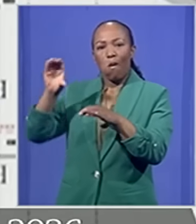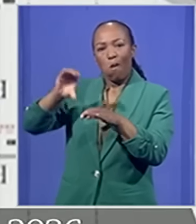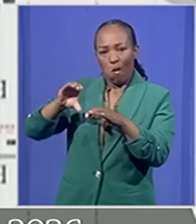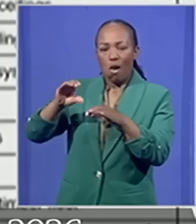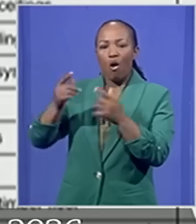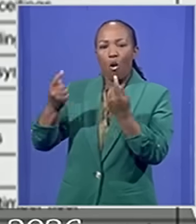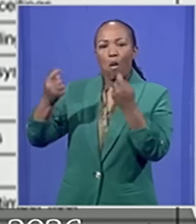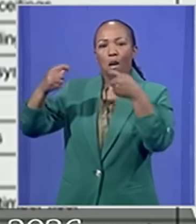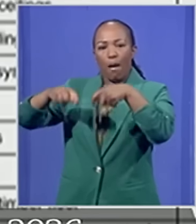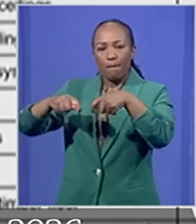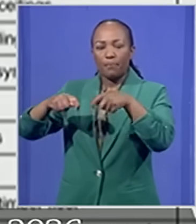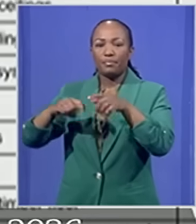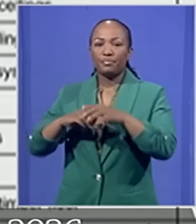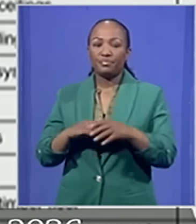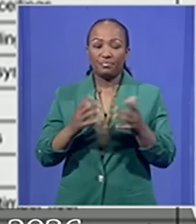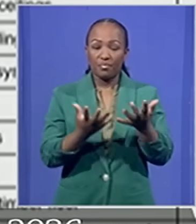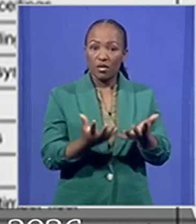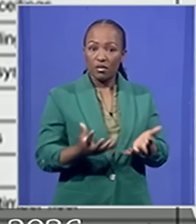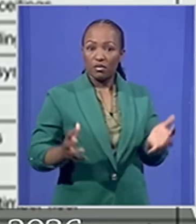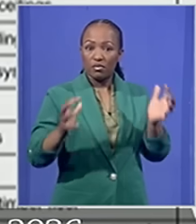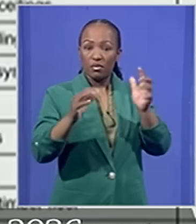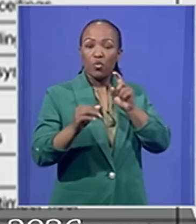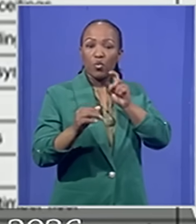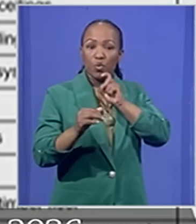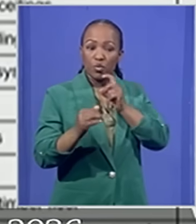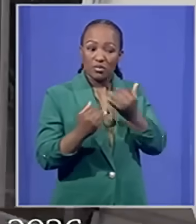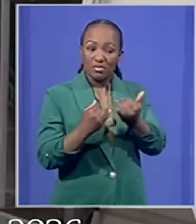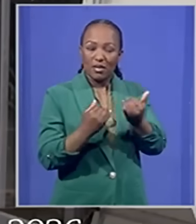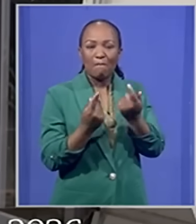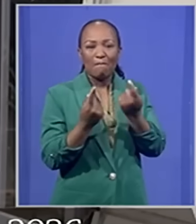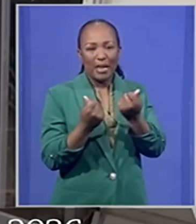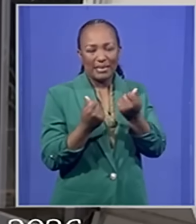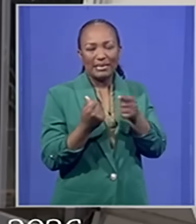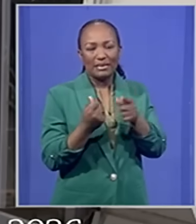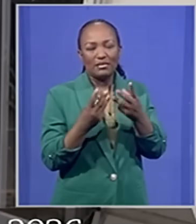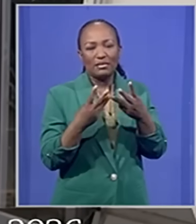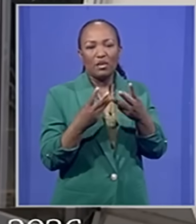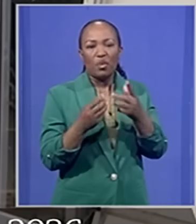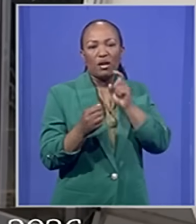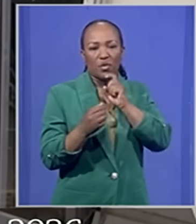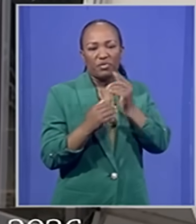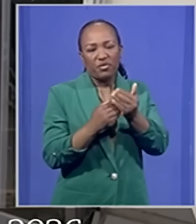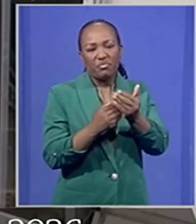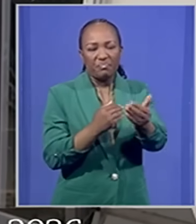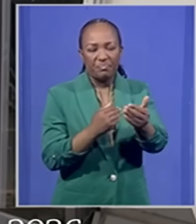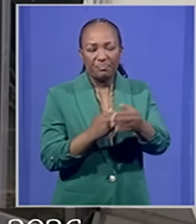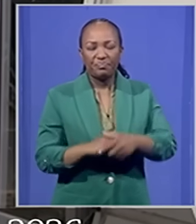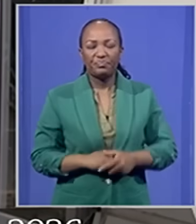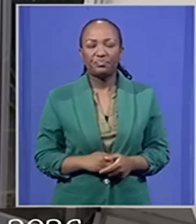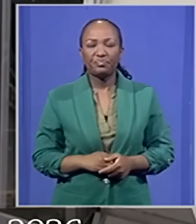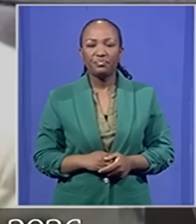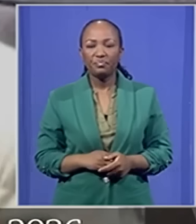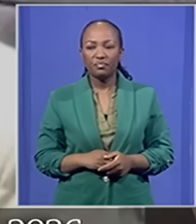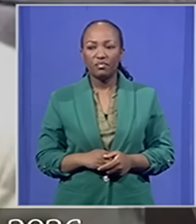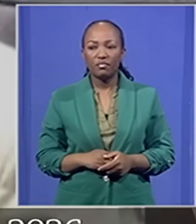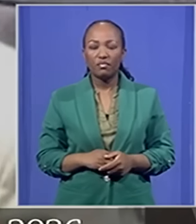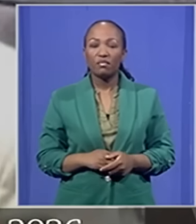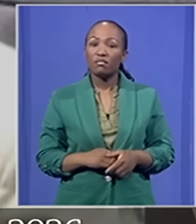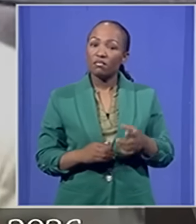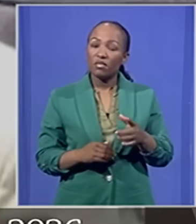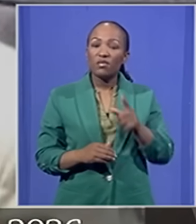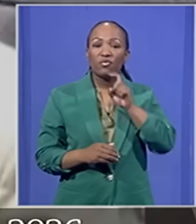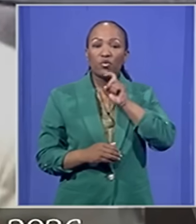go tlile go ejela madi a le mantsi mo pakakhutshwane mme tla nna peeletso ya pakatelele. If we are to go with the dome, we will be